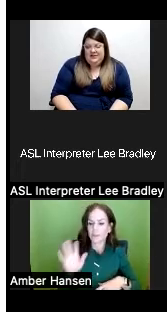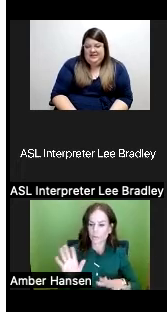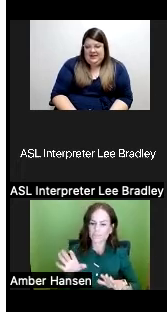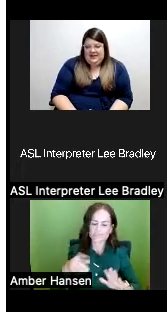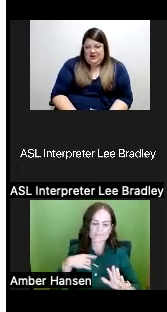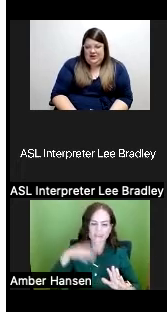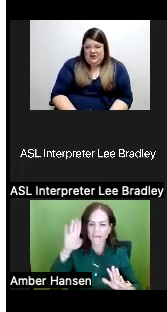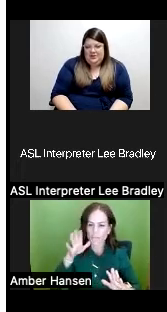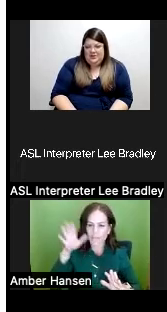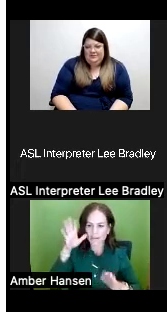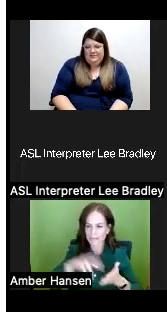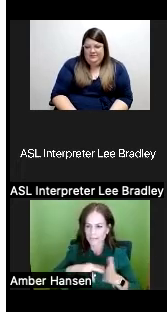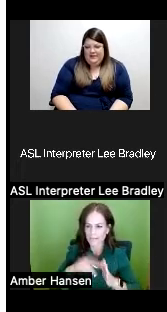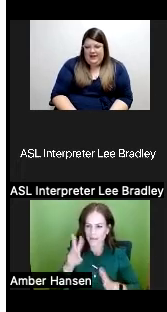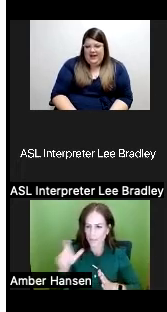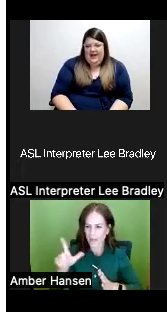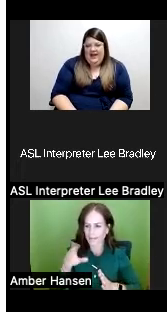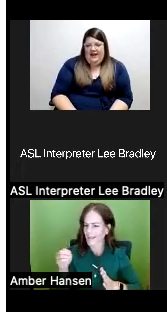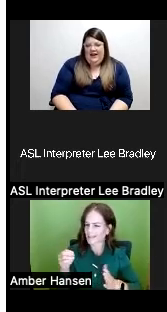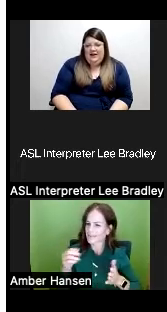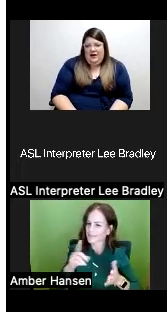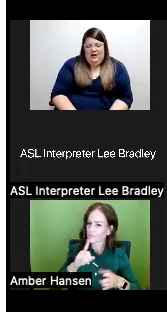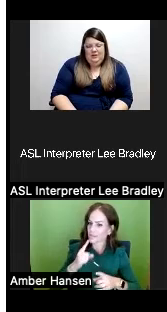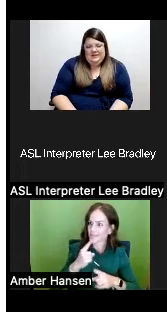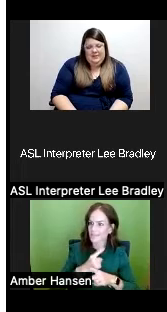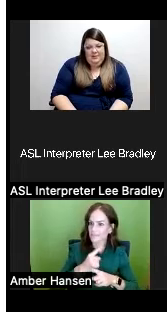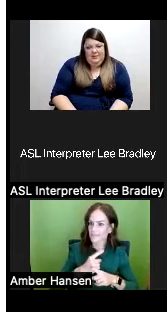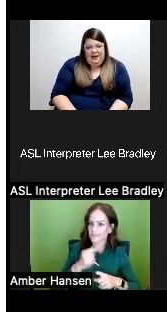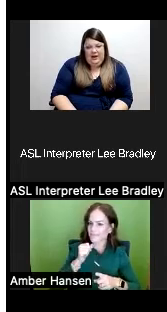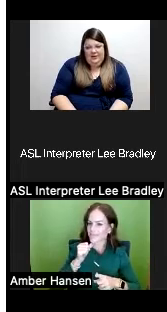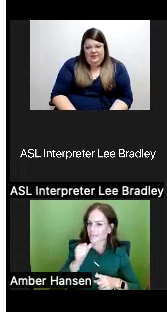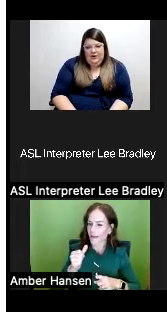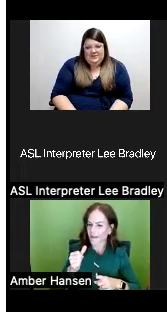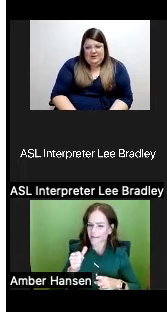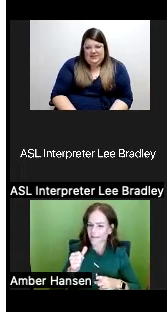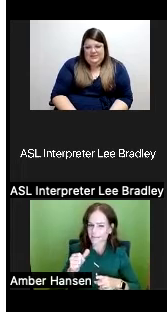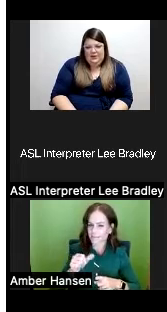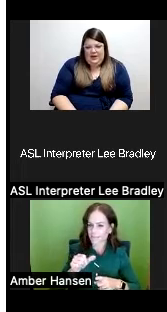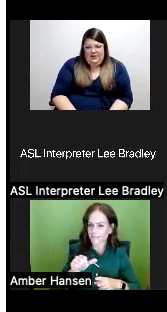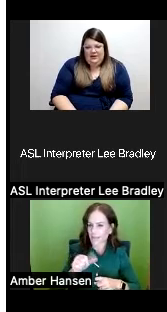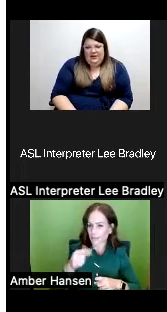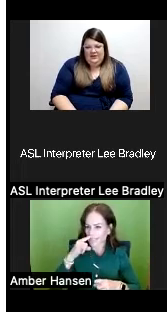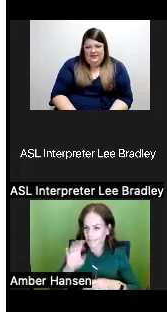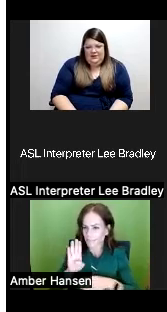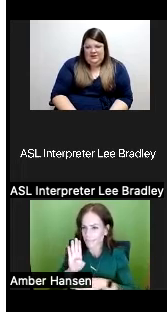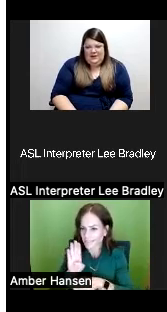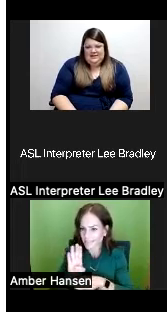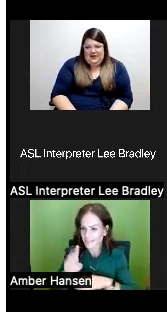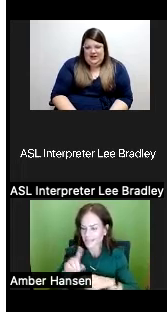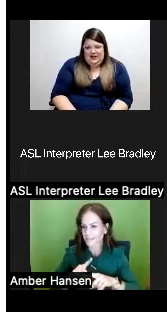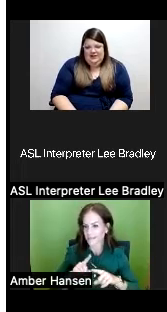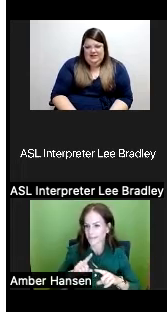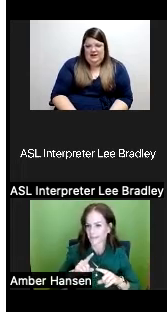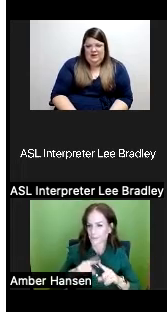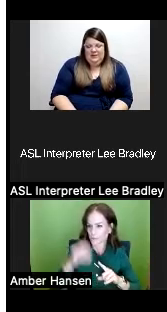other siblings getting in trouble. And I realized my mom meant well, of course, my parents meant well. They were doing the best